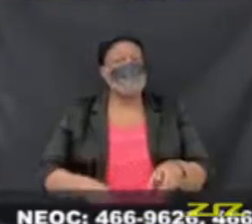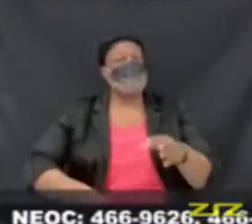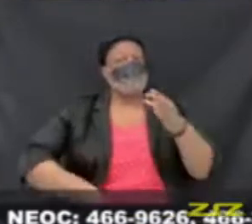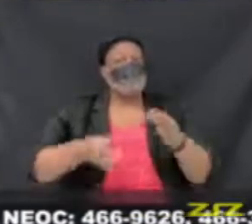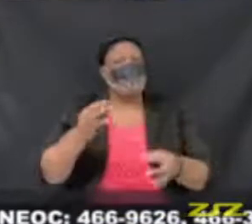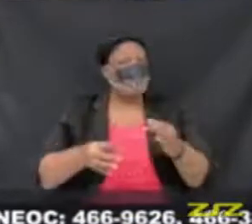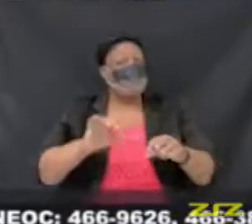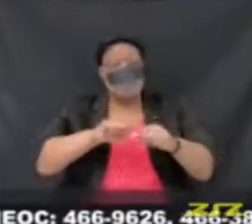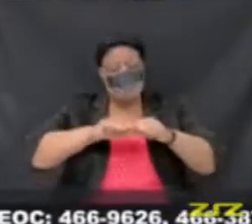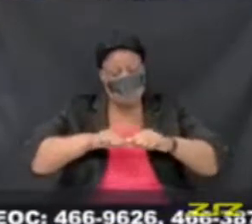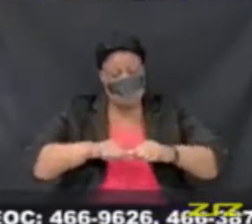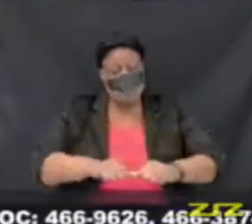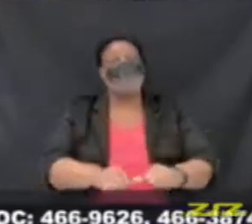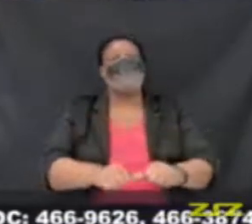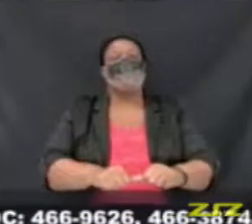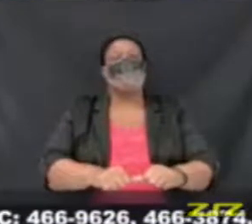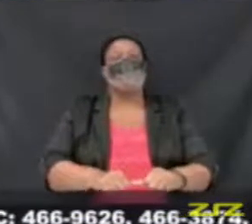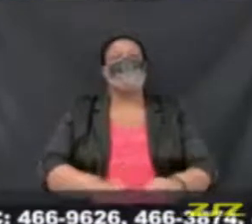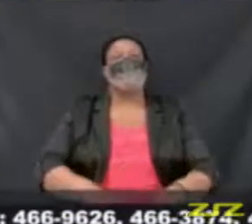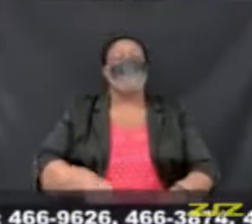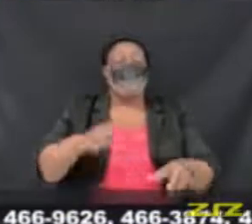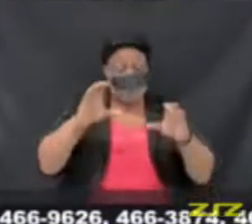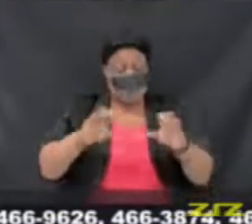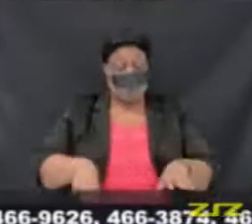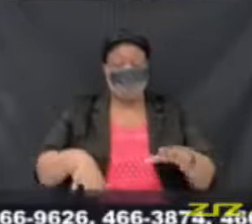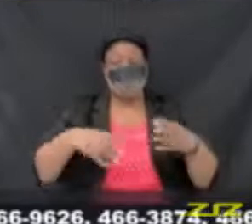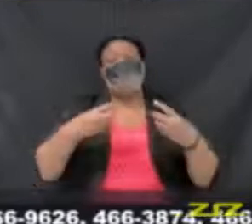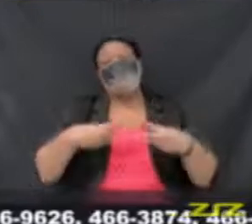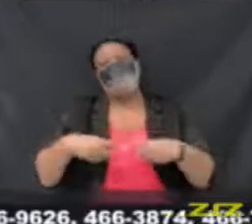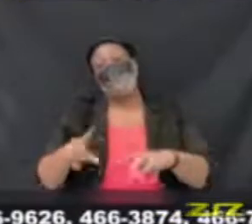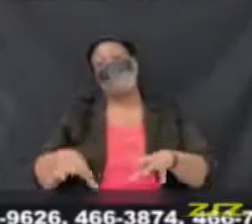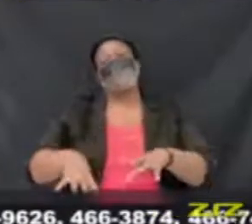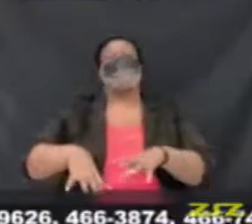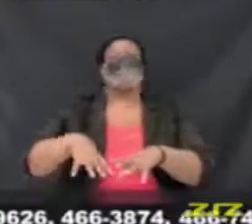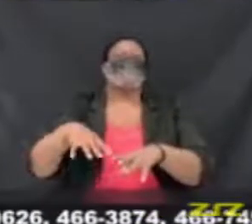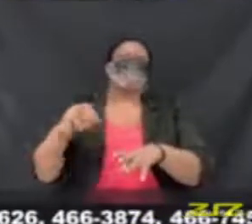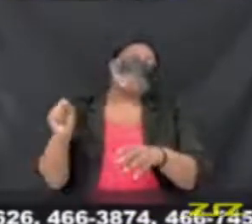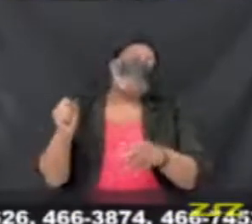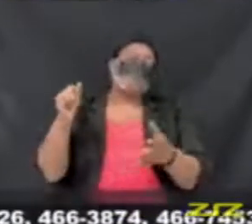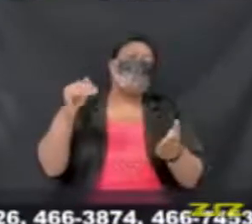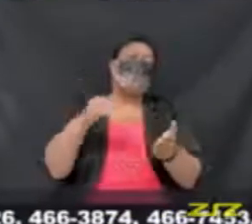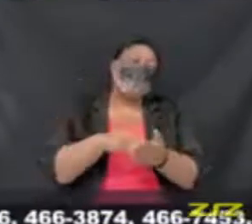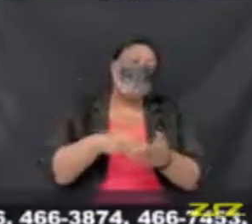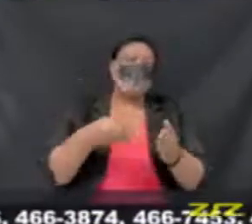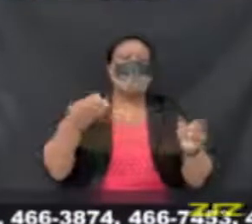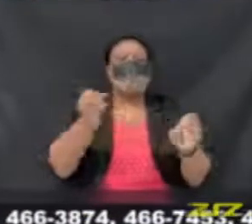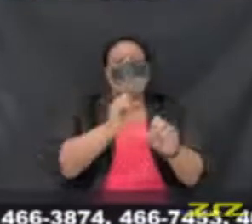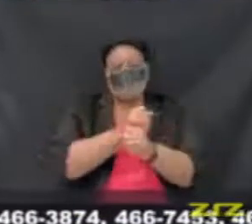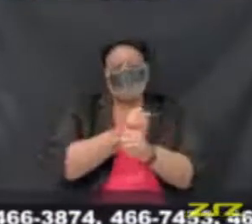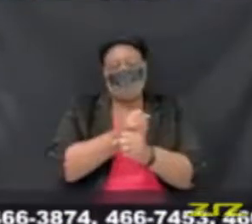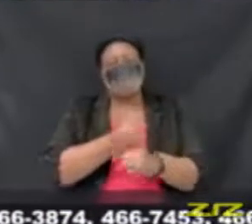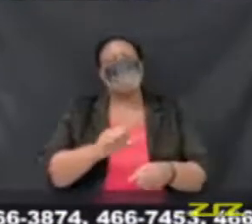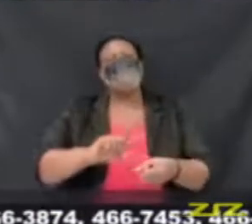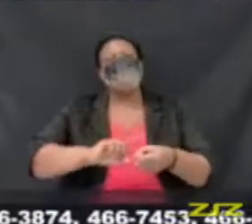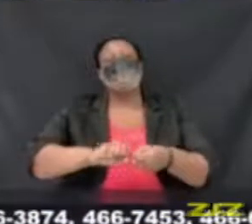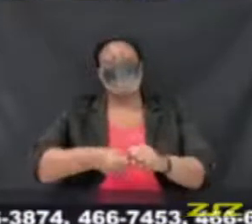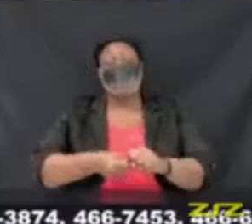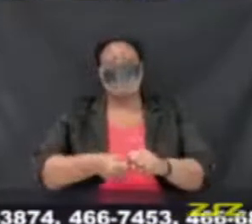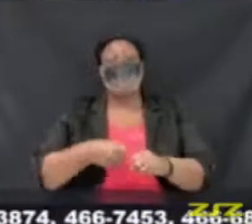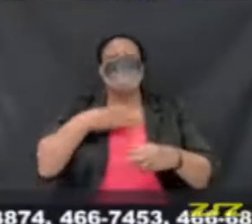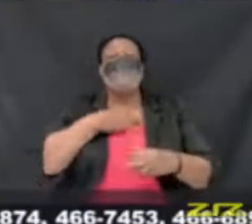this gain if we become complacent and fall back into old habits and behavior which are risky.